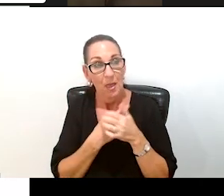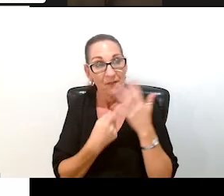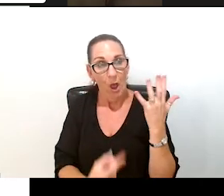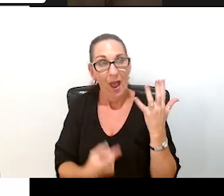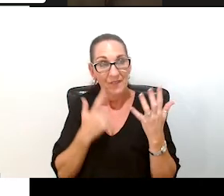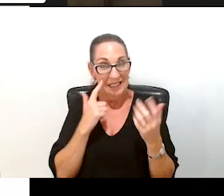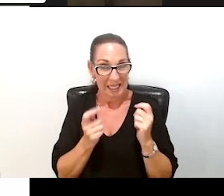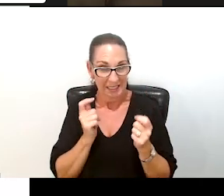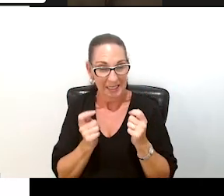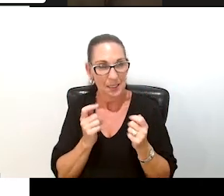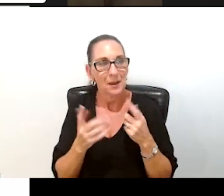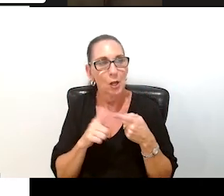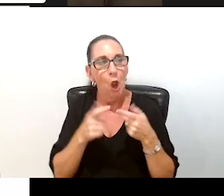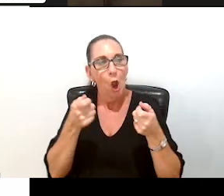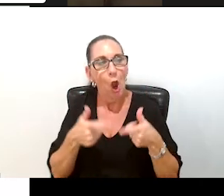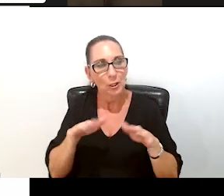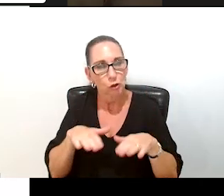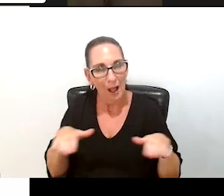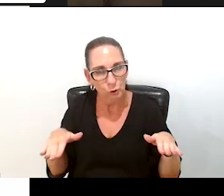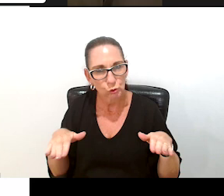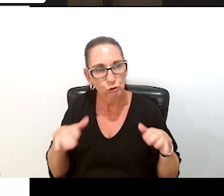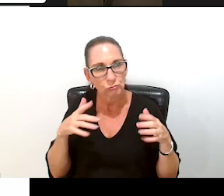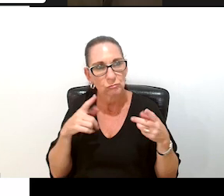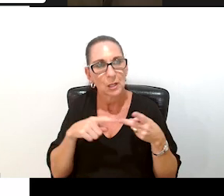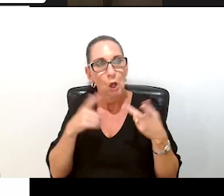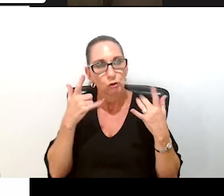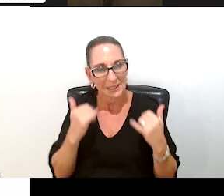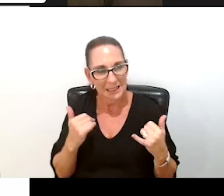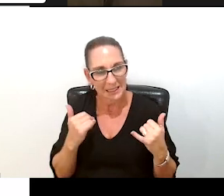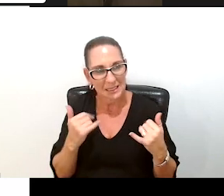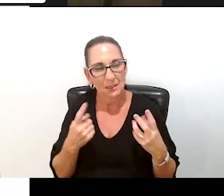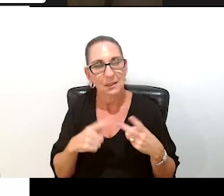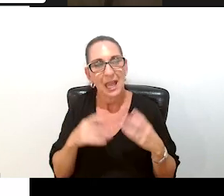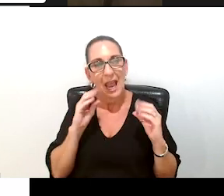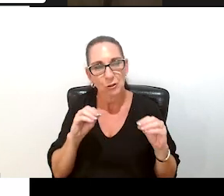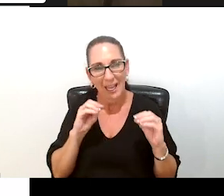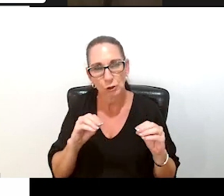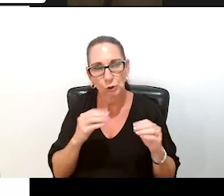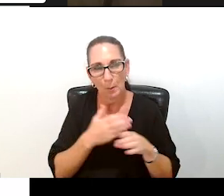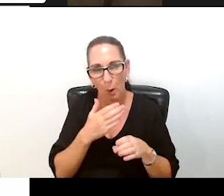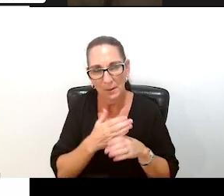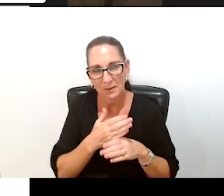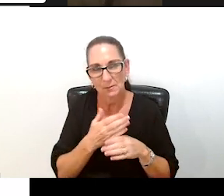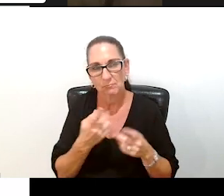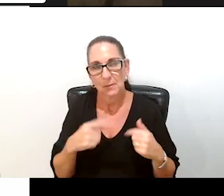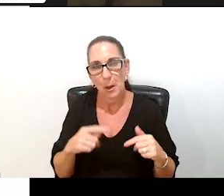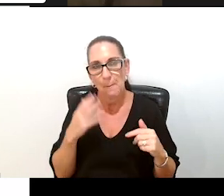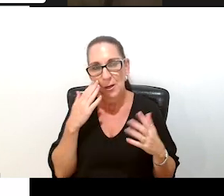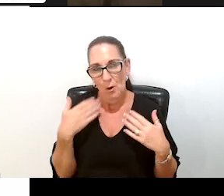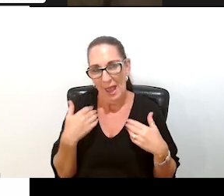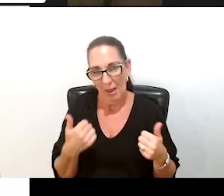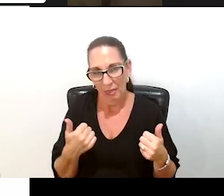cases covered early childhood justice, education to employment, mental health and